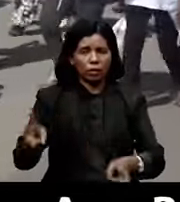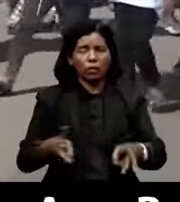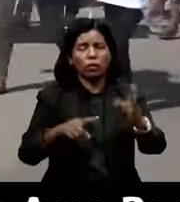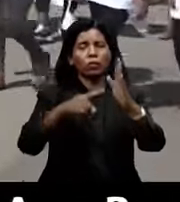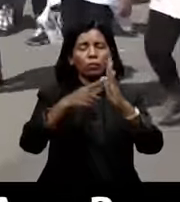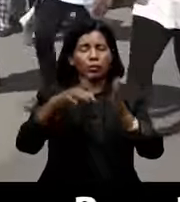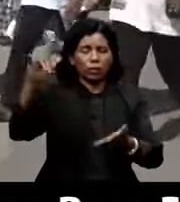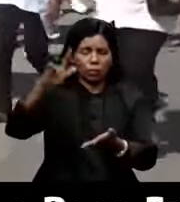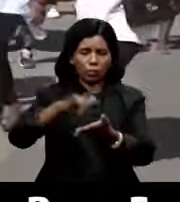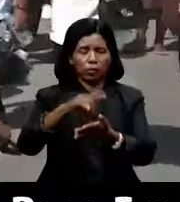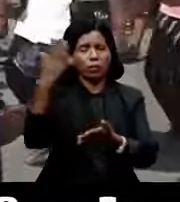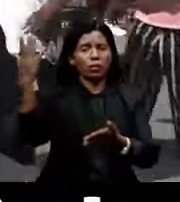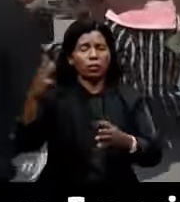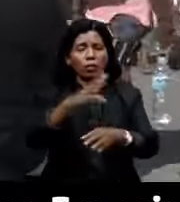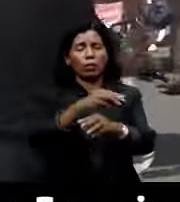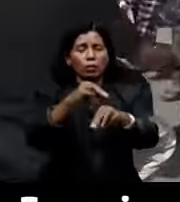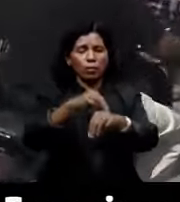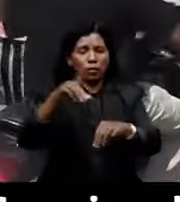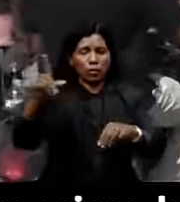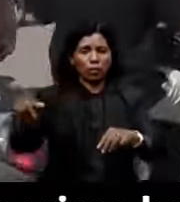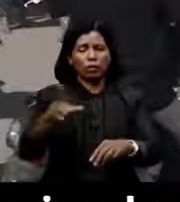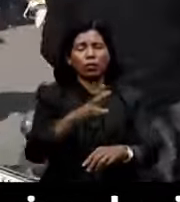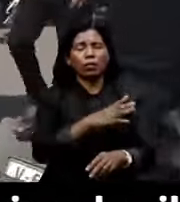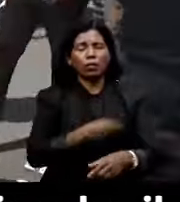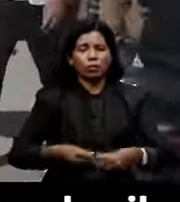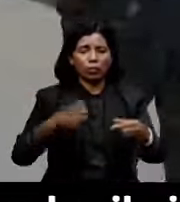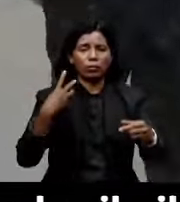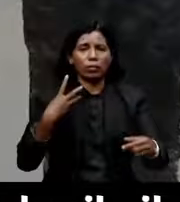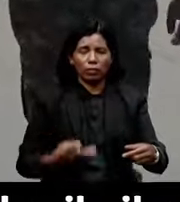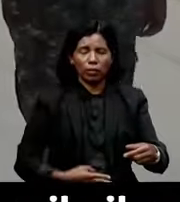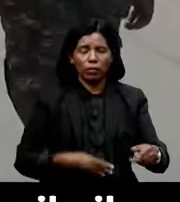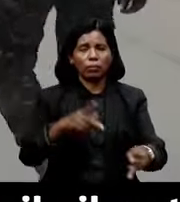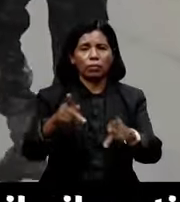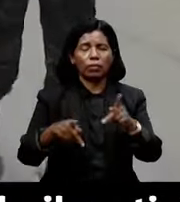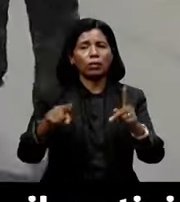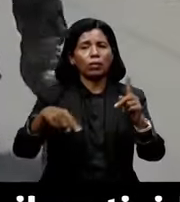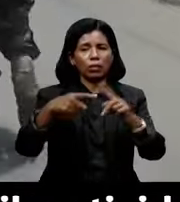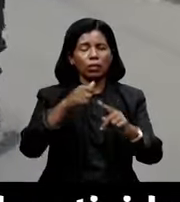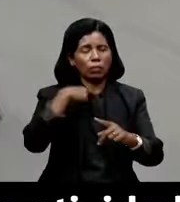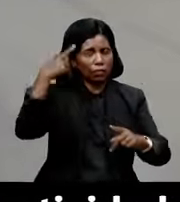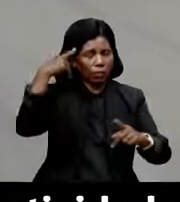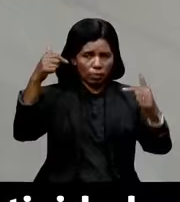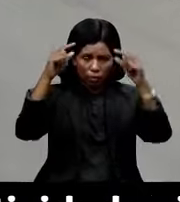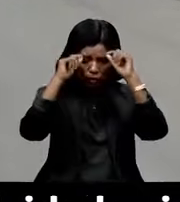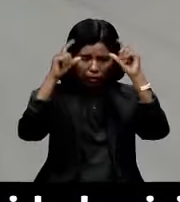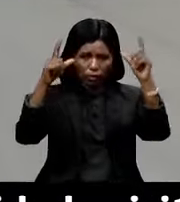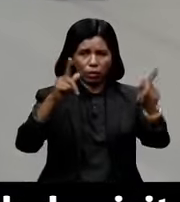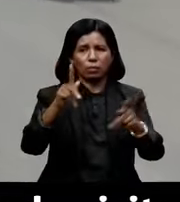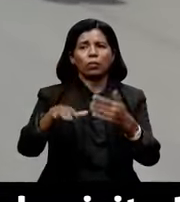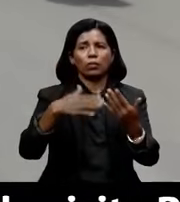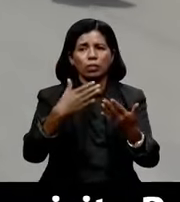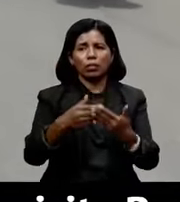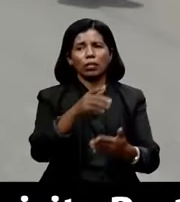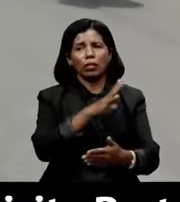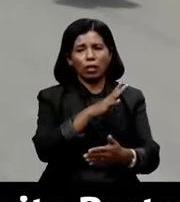hausi aeroporto, toi anunciatura, motael, hudi fove, mindu, ba, amu papa. Mai bem bem ira mo papa toi Timor Leste, sarani sira ne